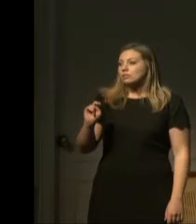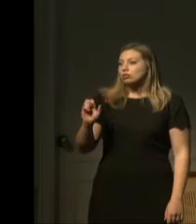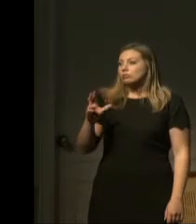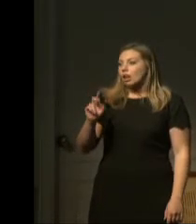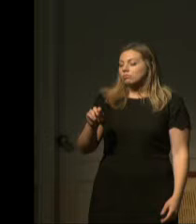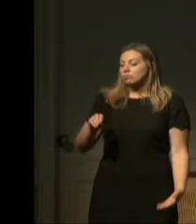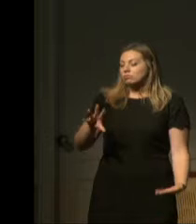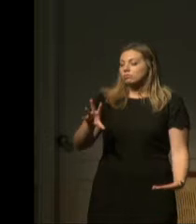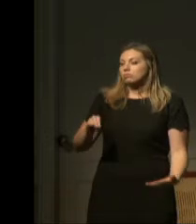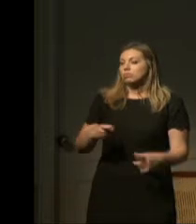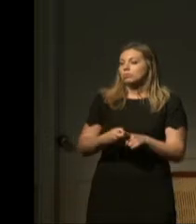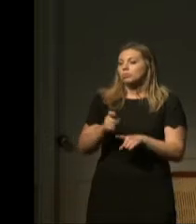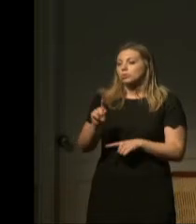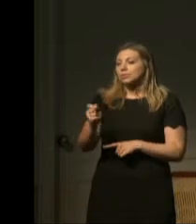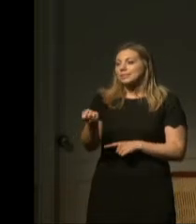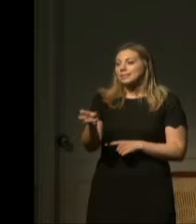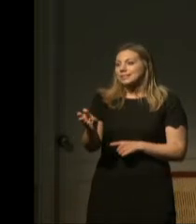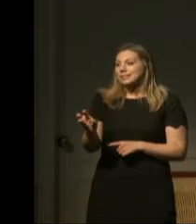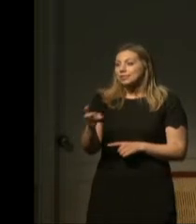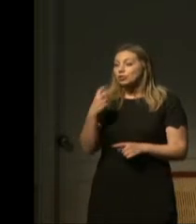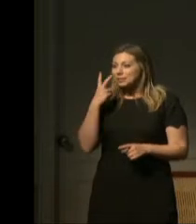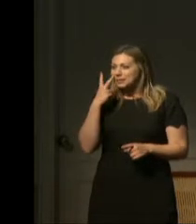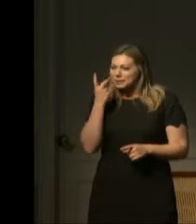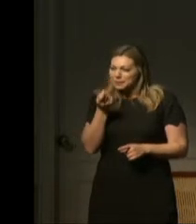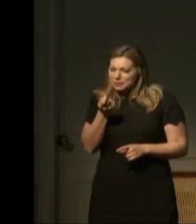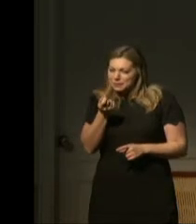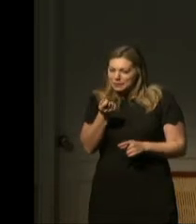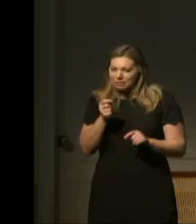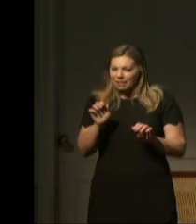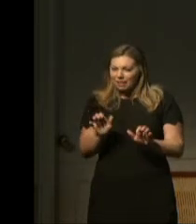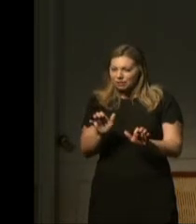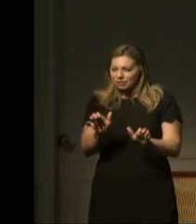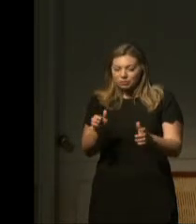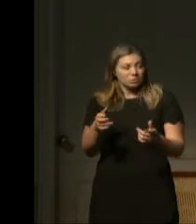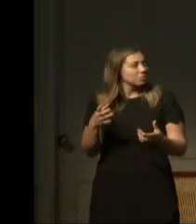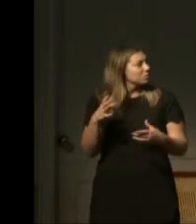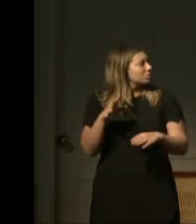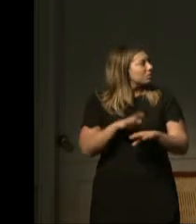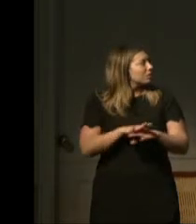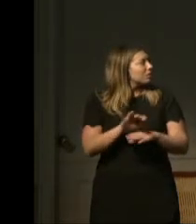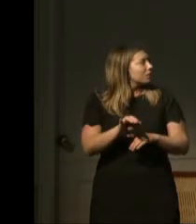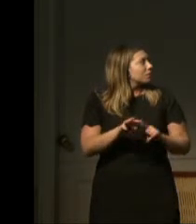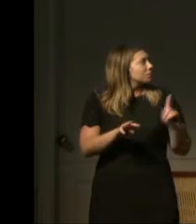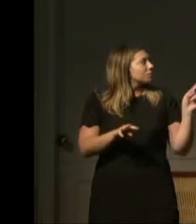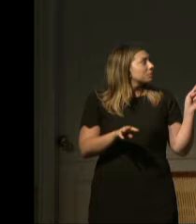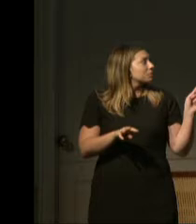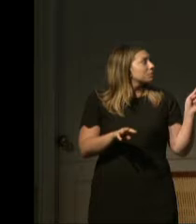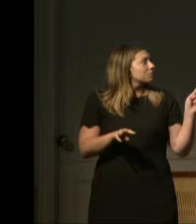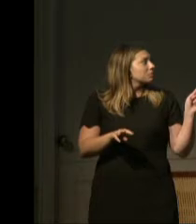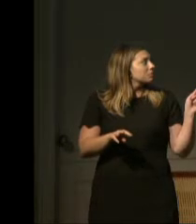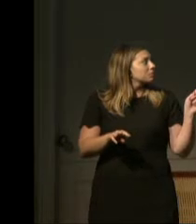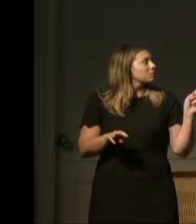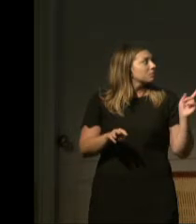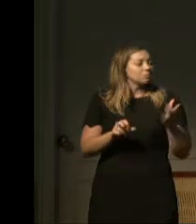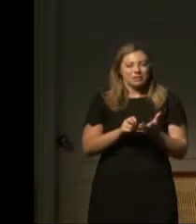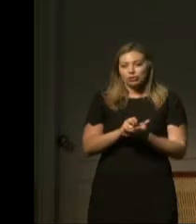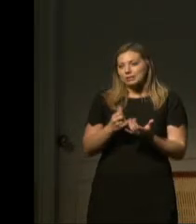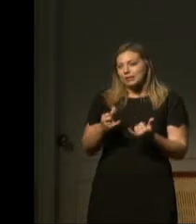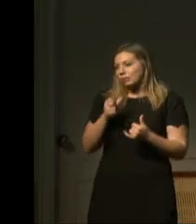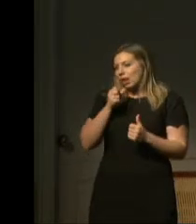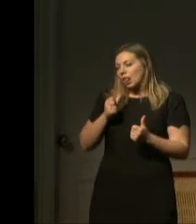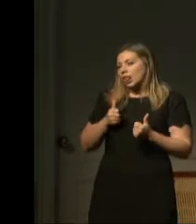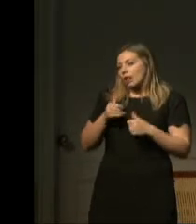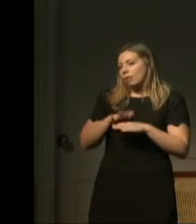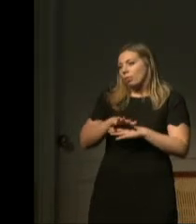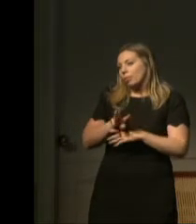was captured in 2016. You can see a little bit of the activity of this page. It is no longer live on the web,